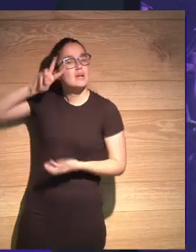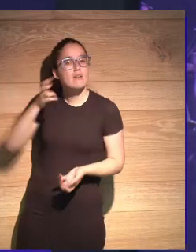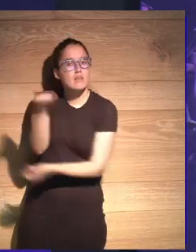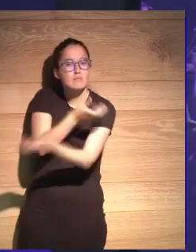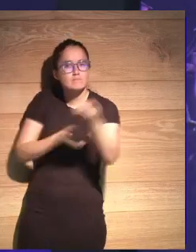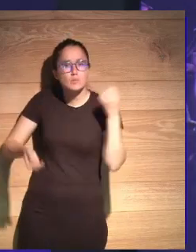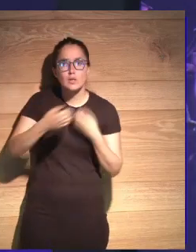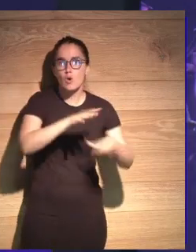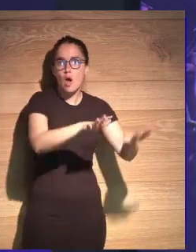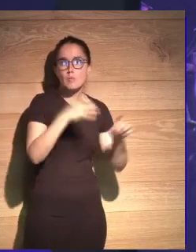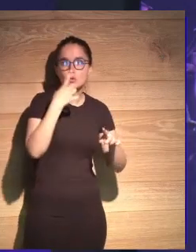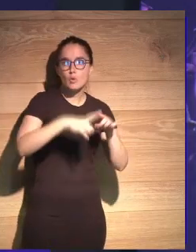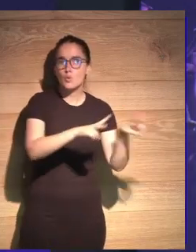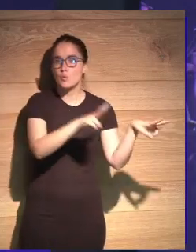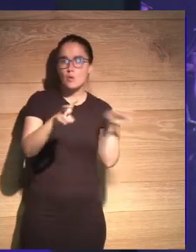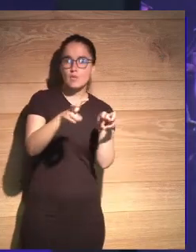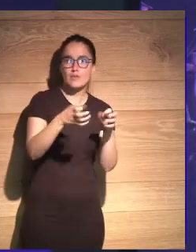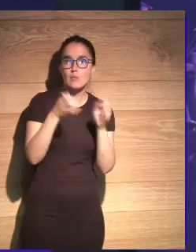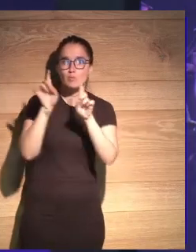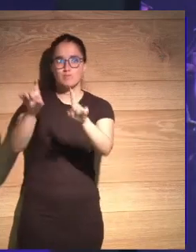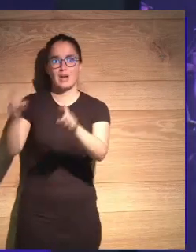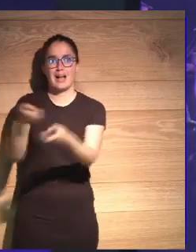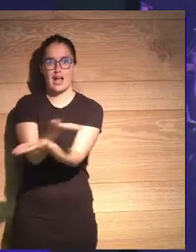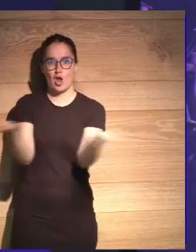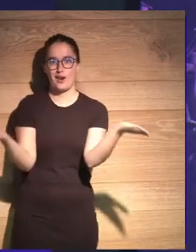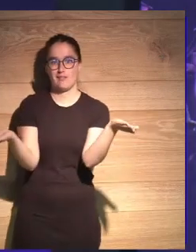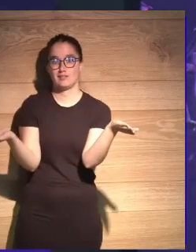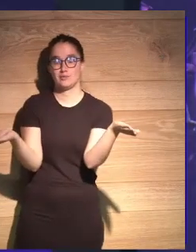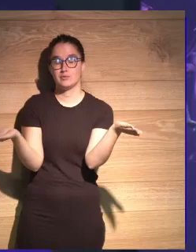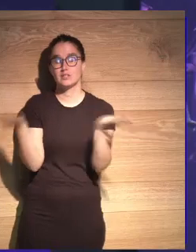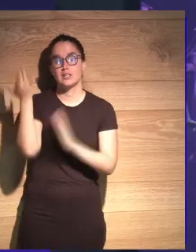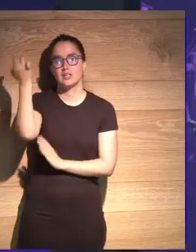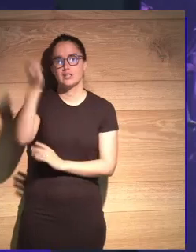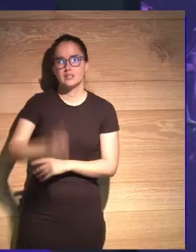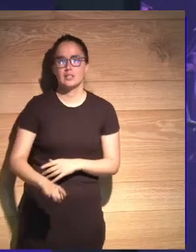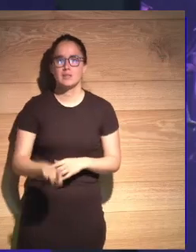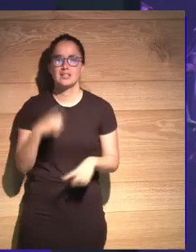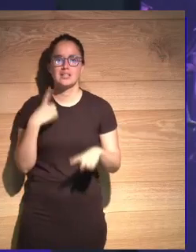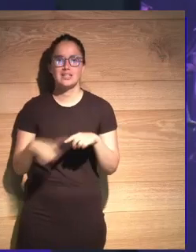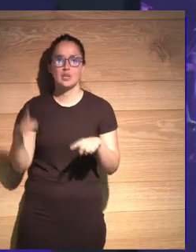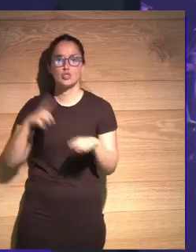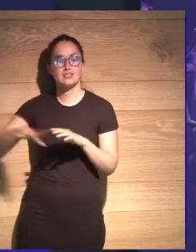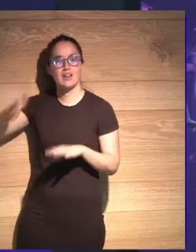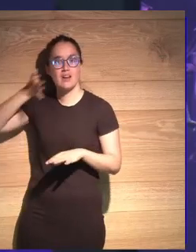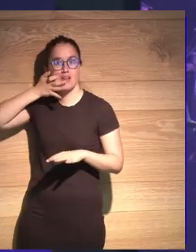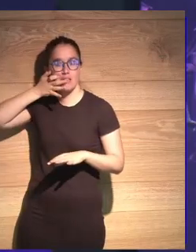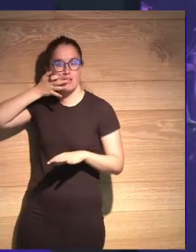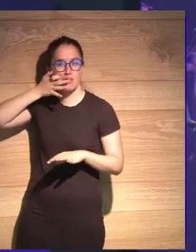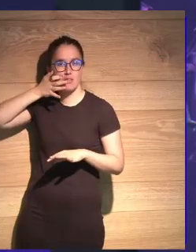some teamwork and also share experiences. When you learn something new, you have to teach others.